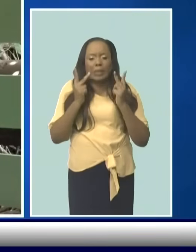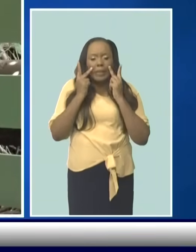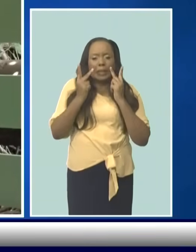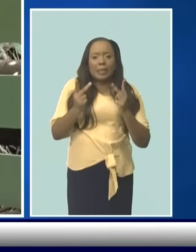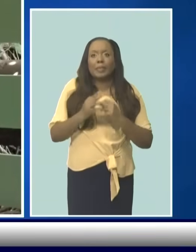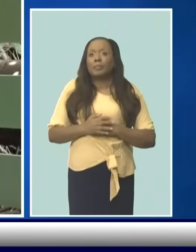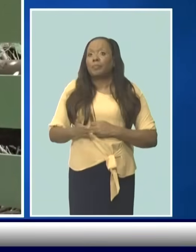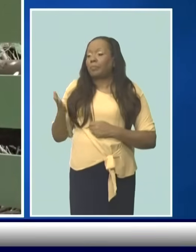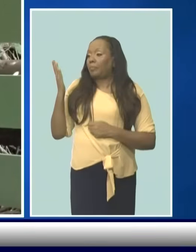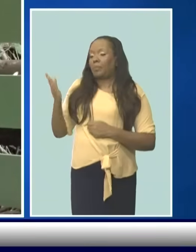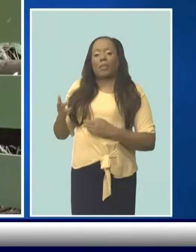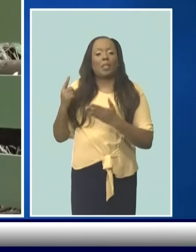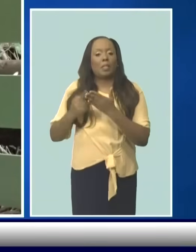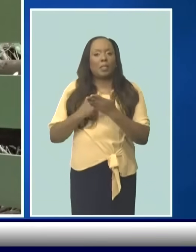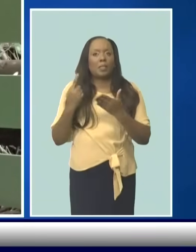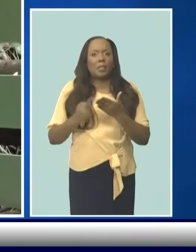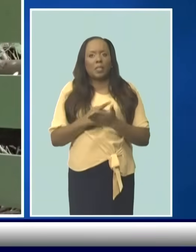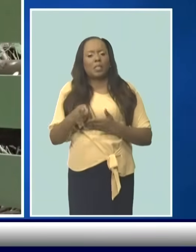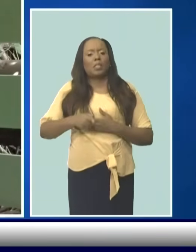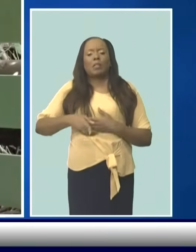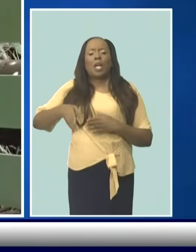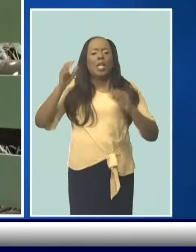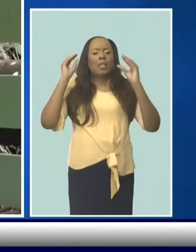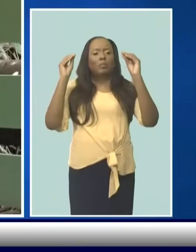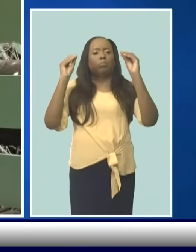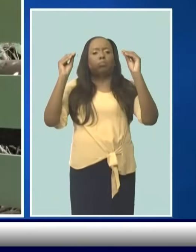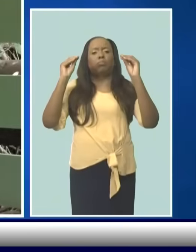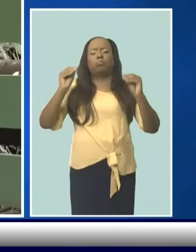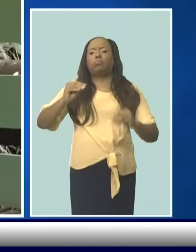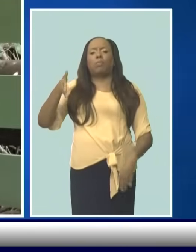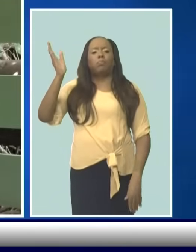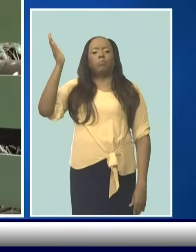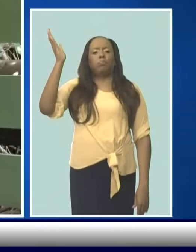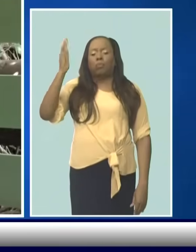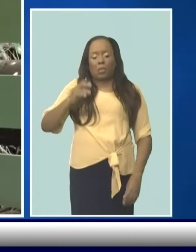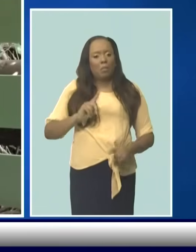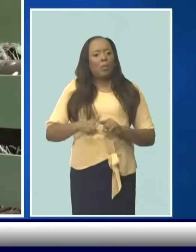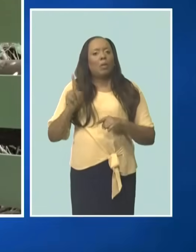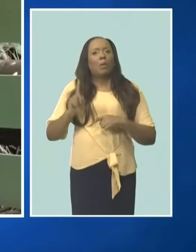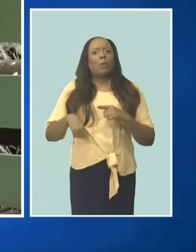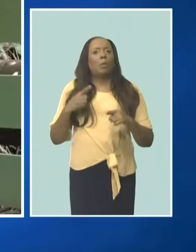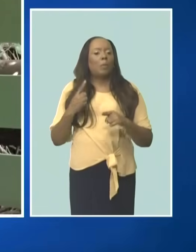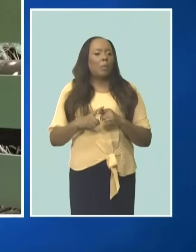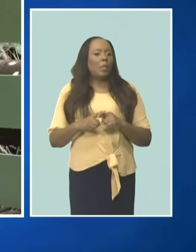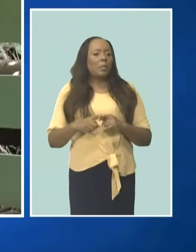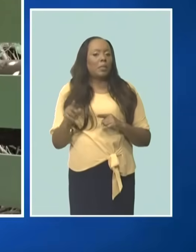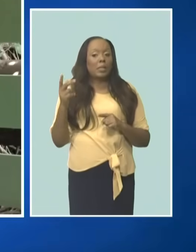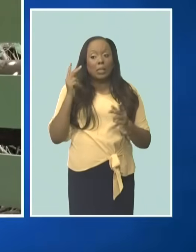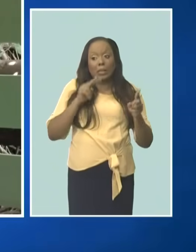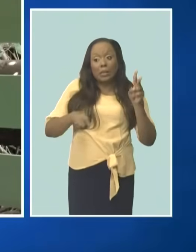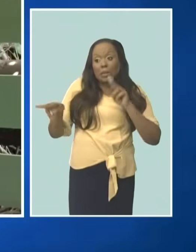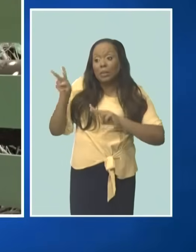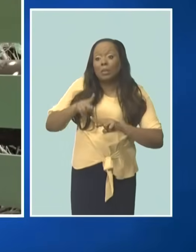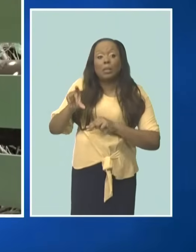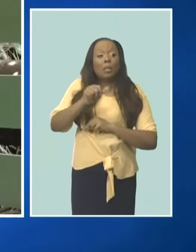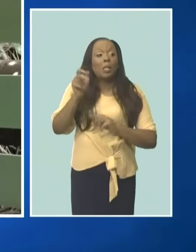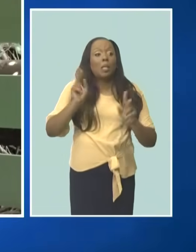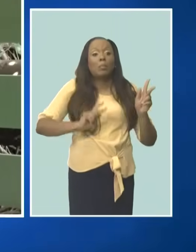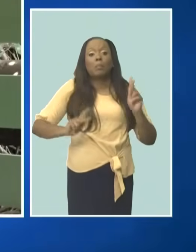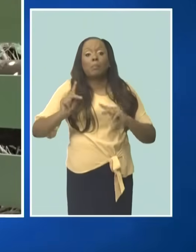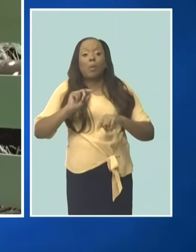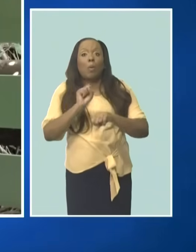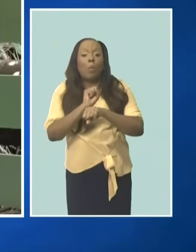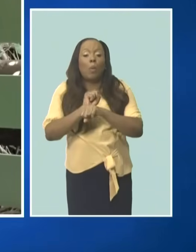faces all the time and you're preaching certain things to them, they may not hear it from you, but when they hear from an outsider, someone who is